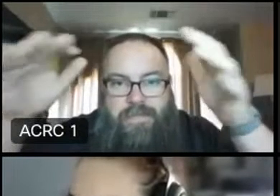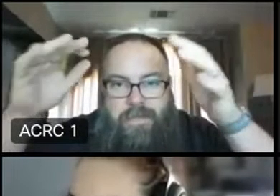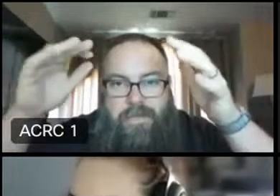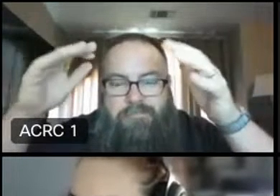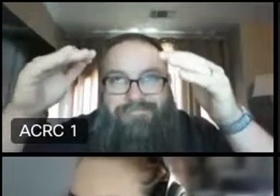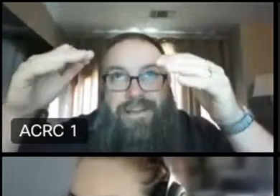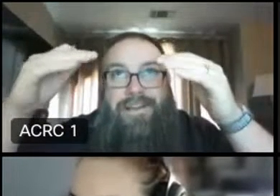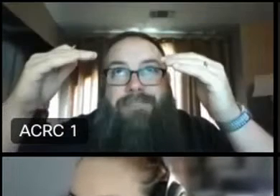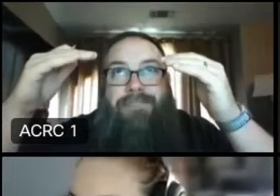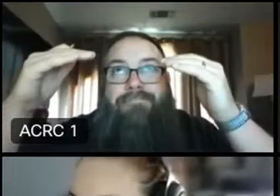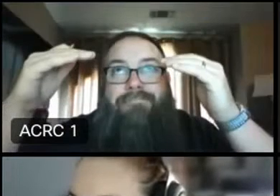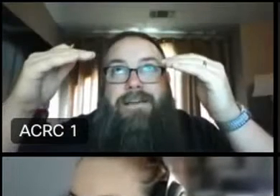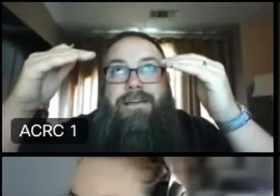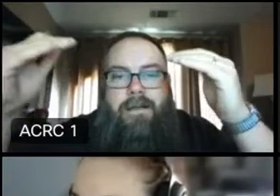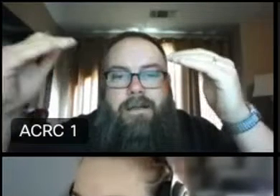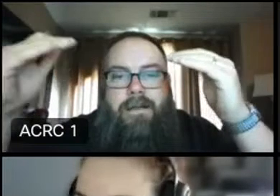need to be